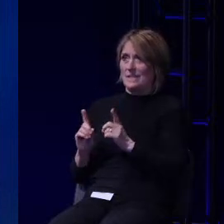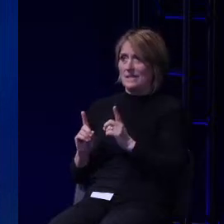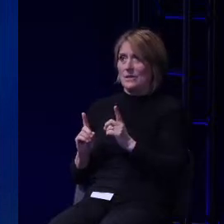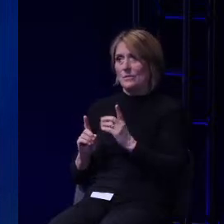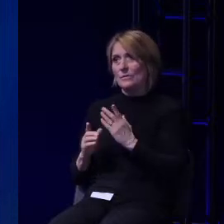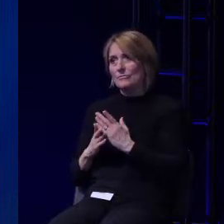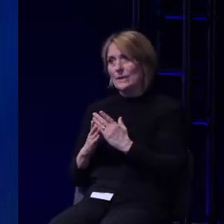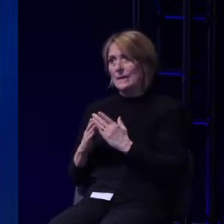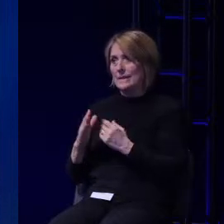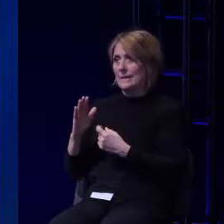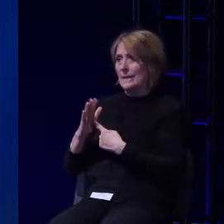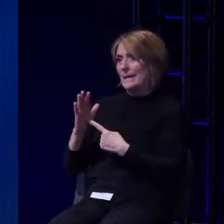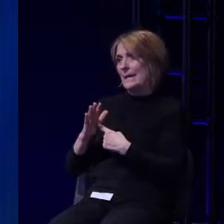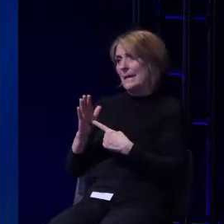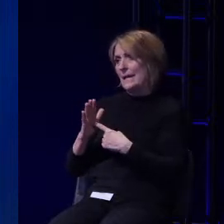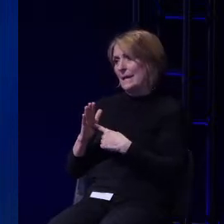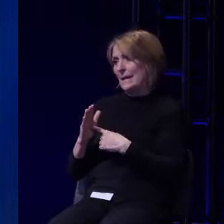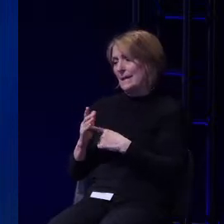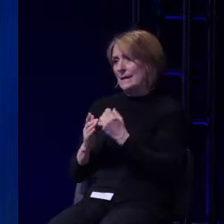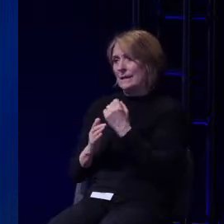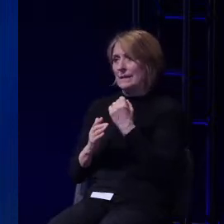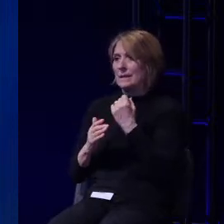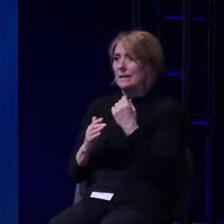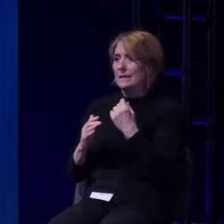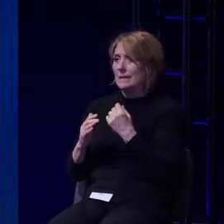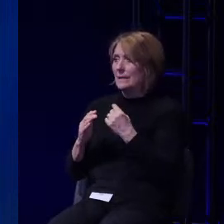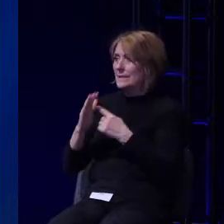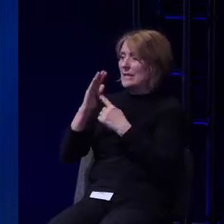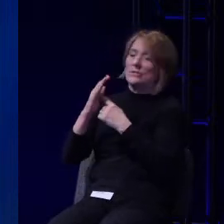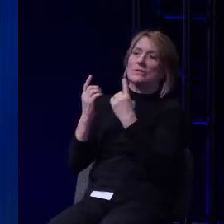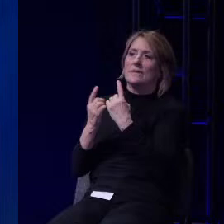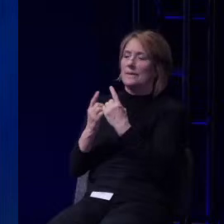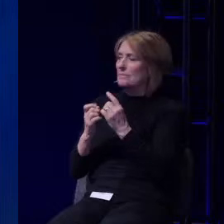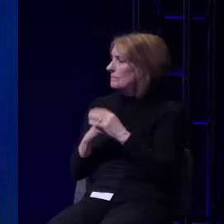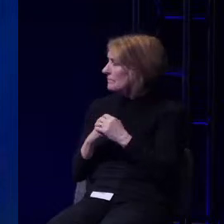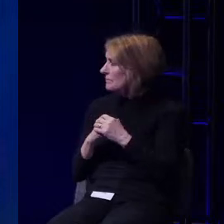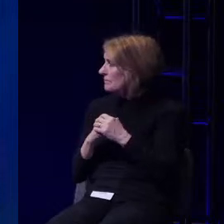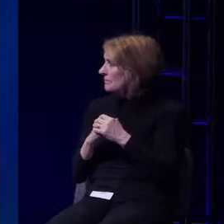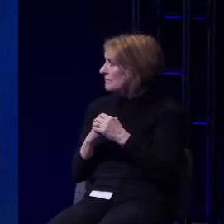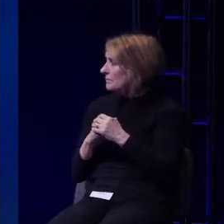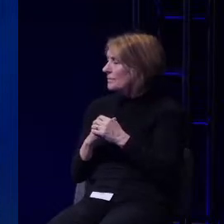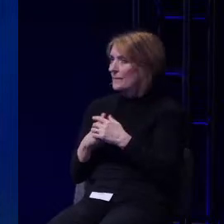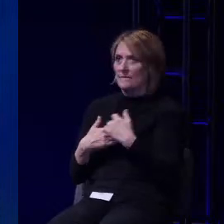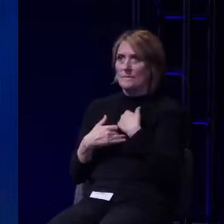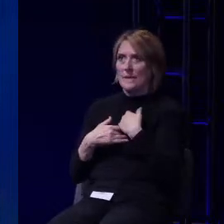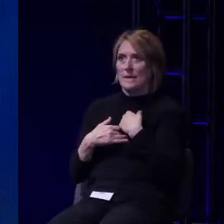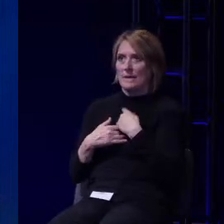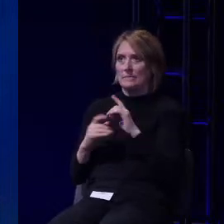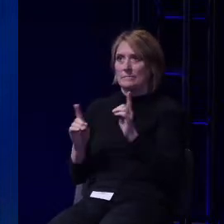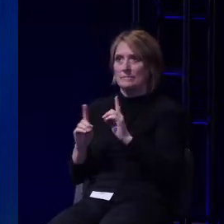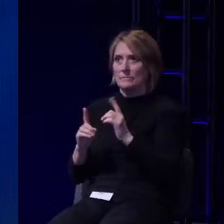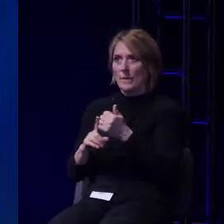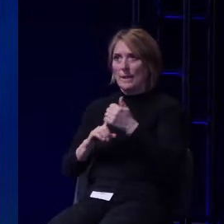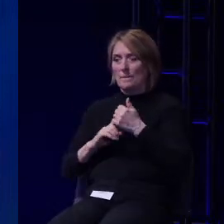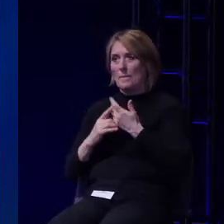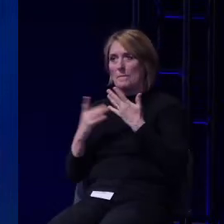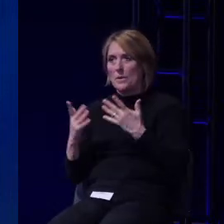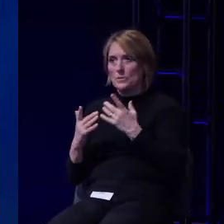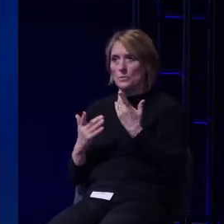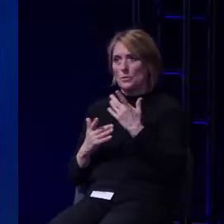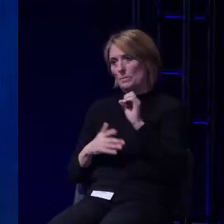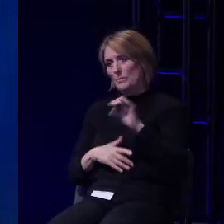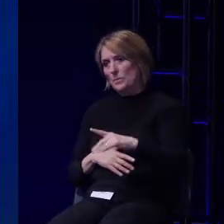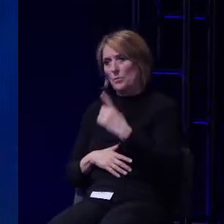most essential thing. Like I have this one key light. Like where should I put it? What's going to help me the most in this